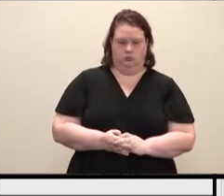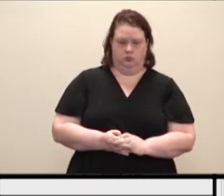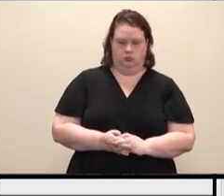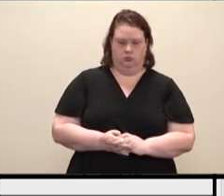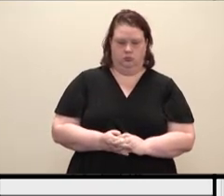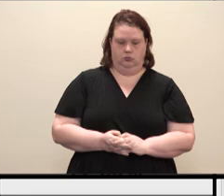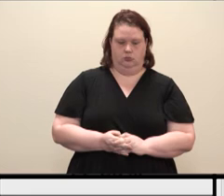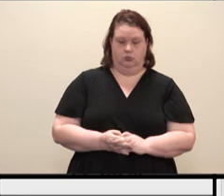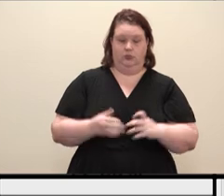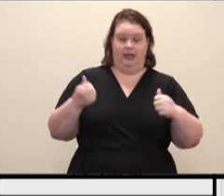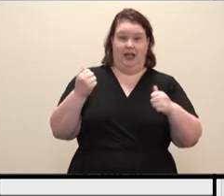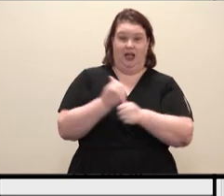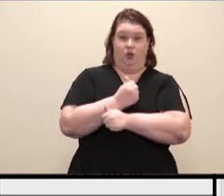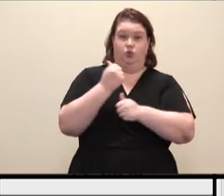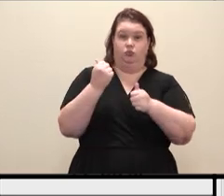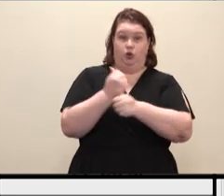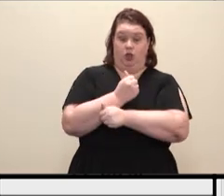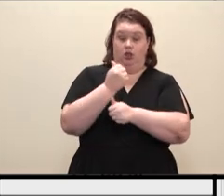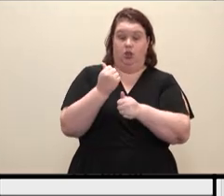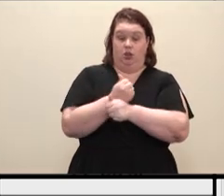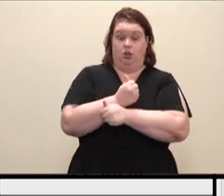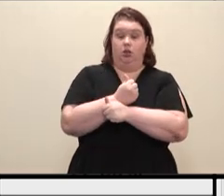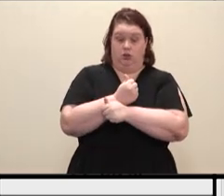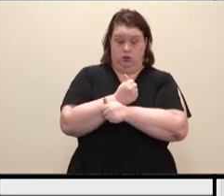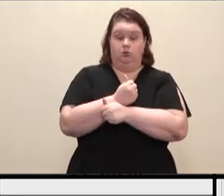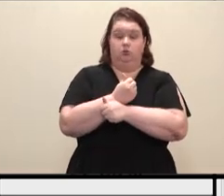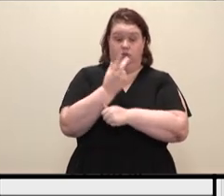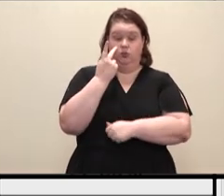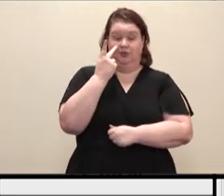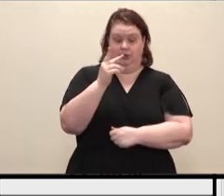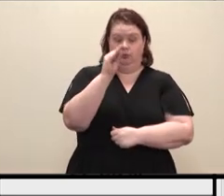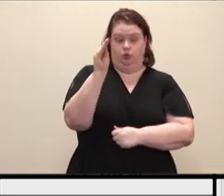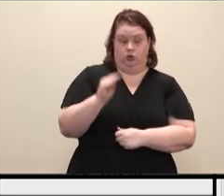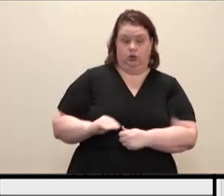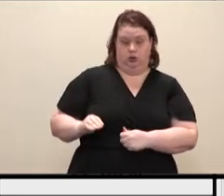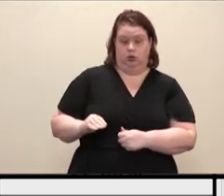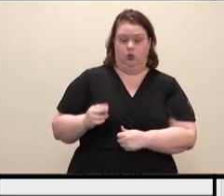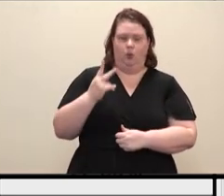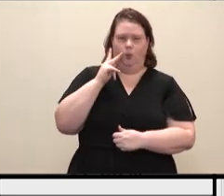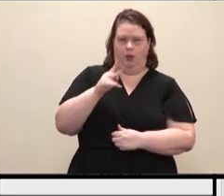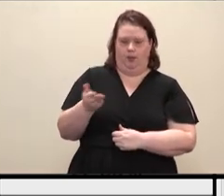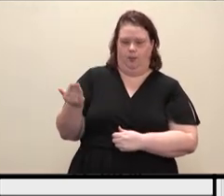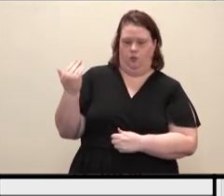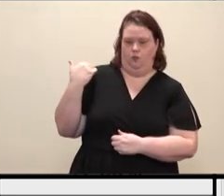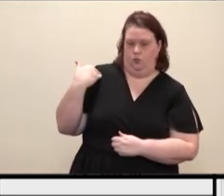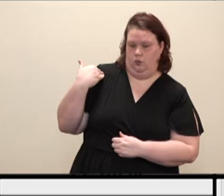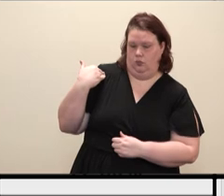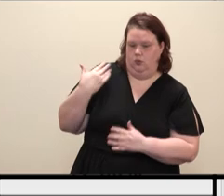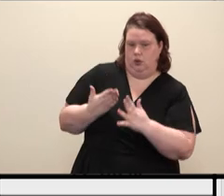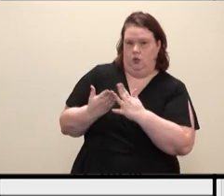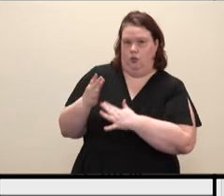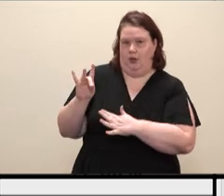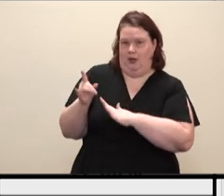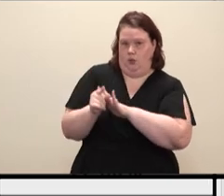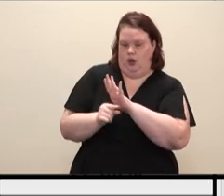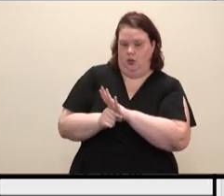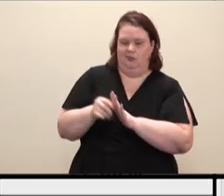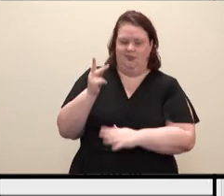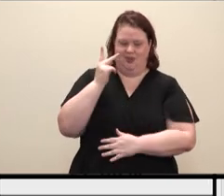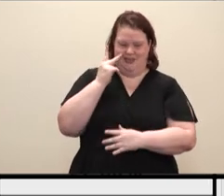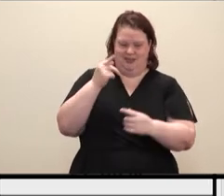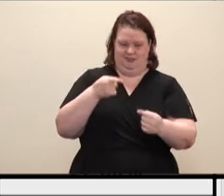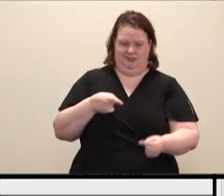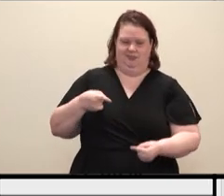And then when you look, the algebra statistics are there. We looked at those last time because they do include the eighth grade, but you can see some of the struggles